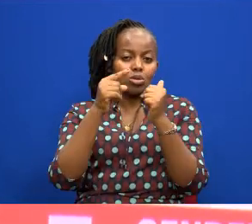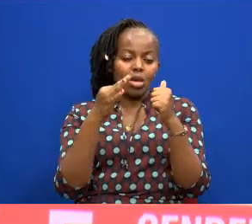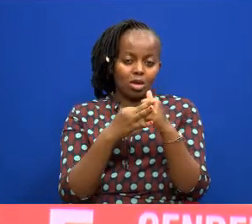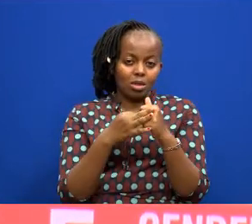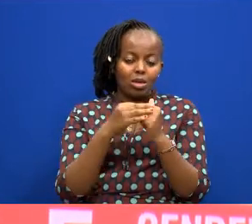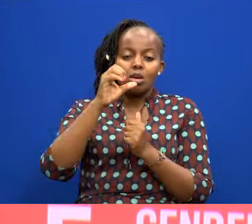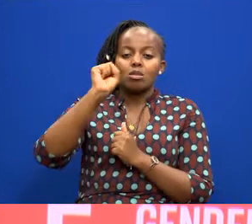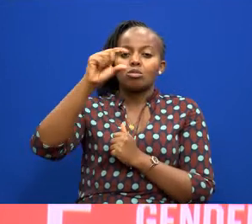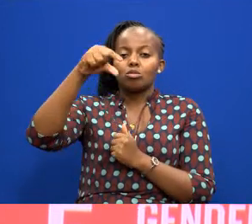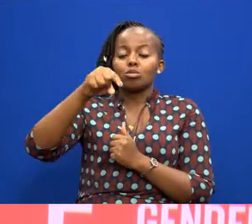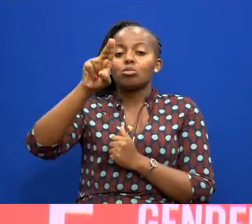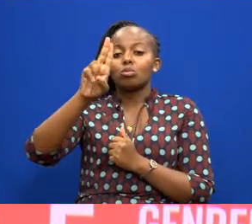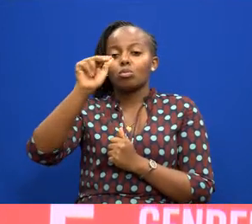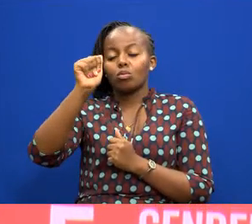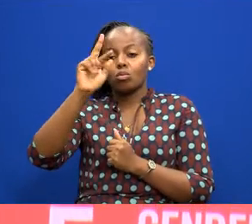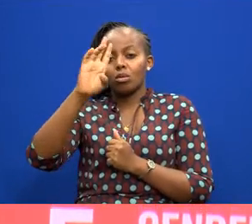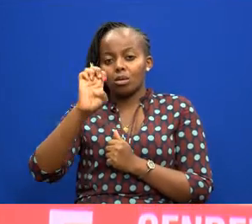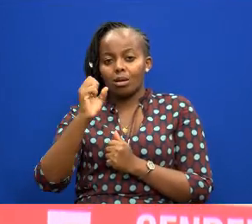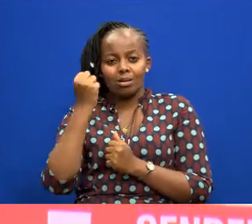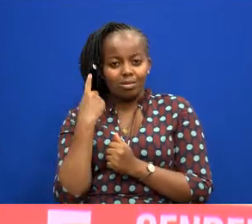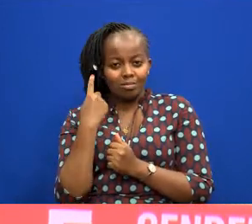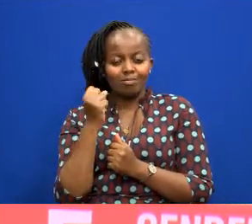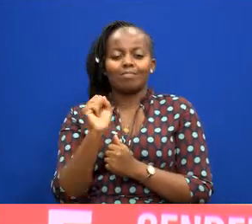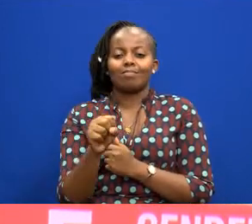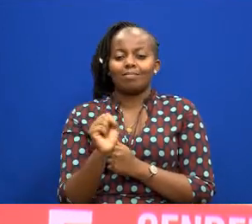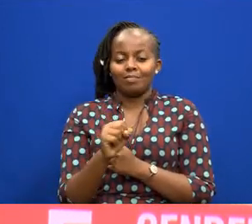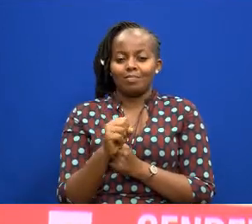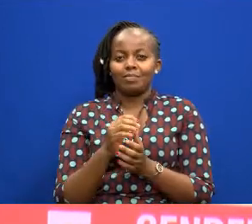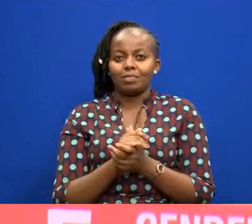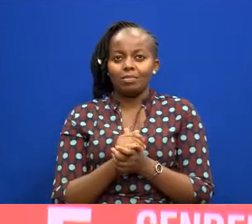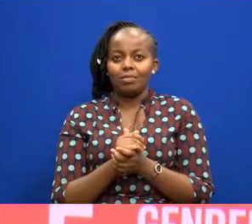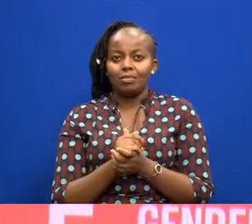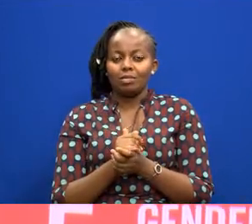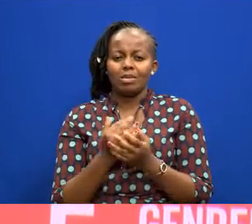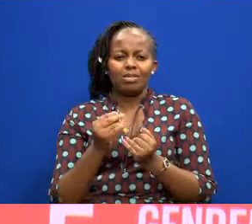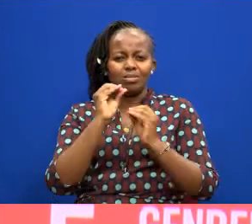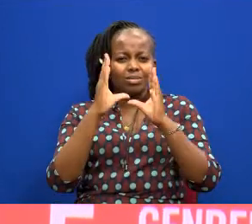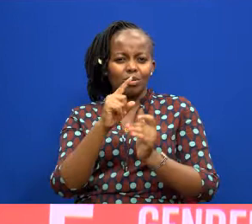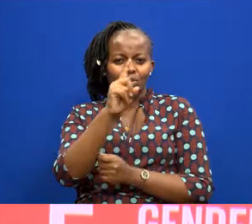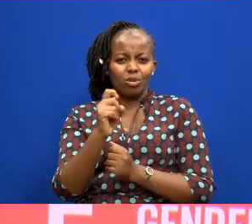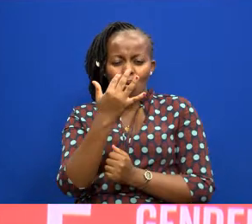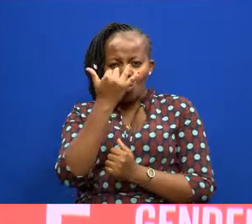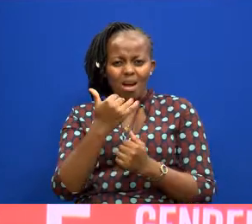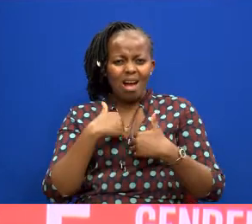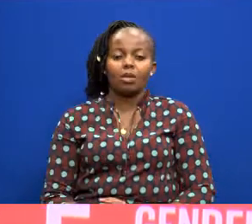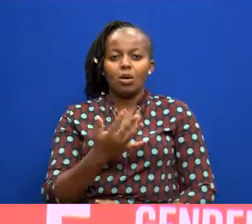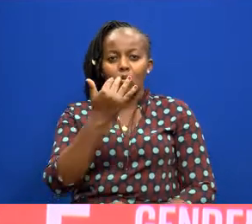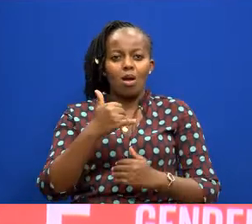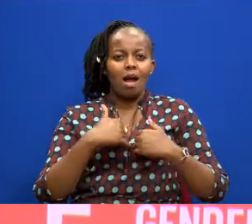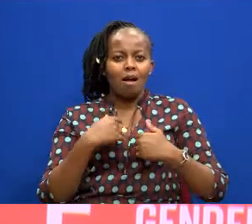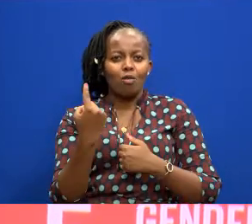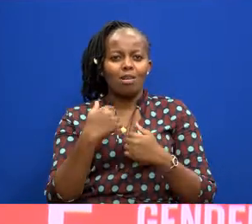8th. Do you understand? Yeah. Are we together up to there? Yeah. Coach, Yes. why are there only 8